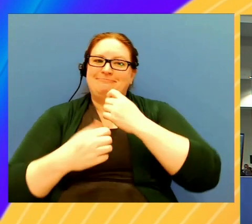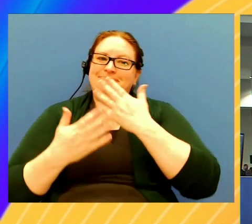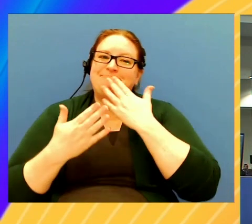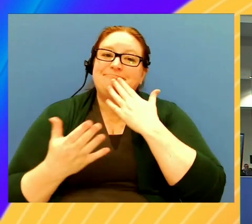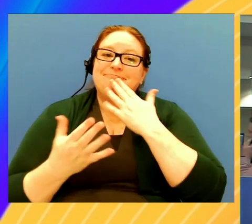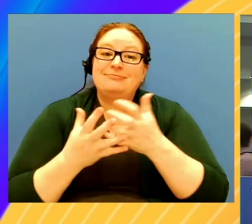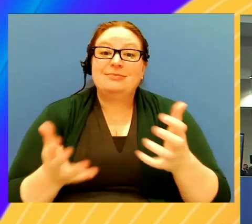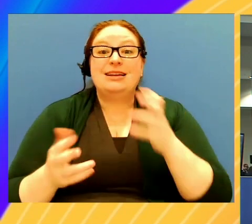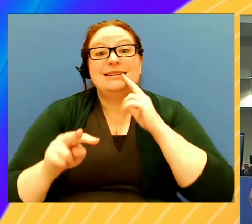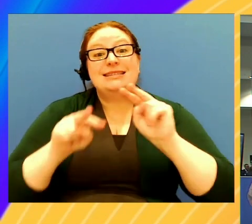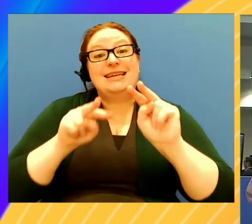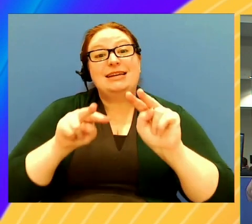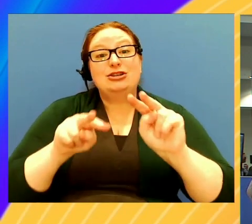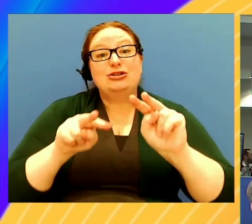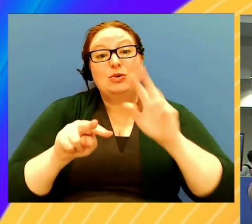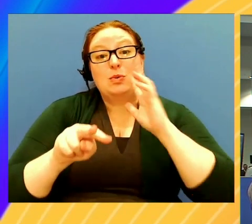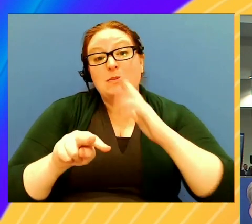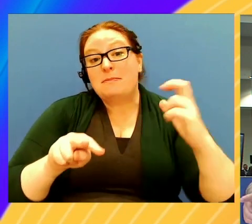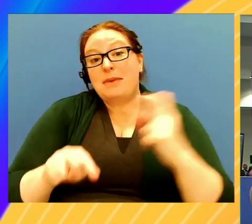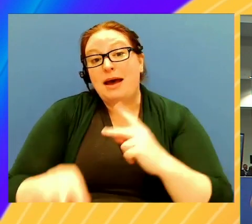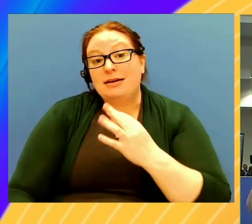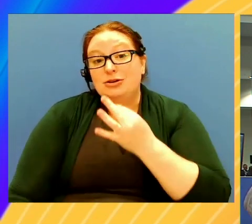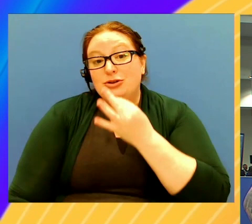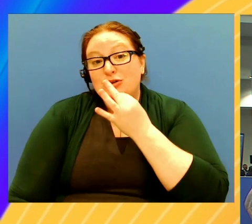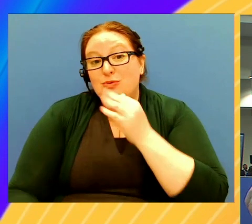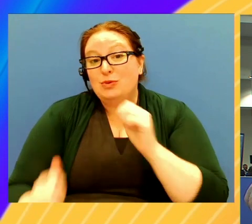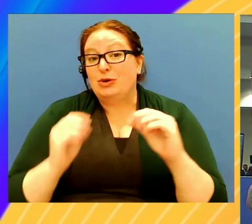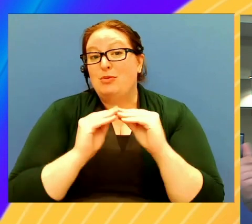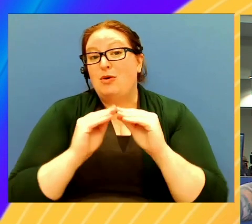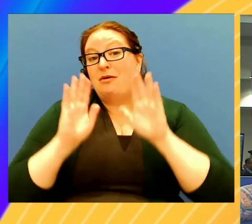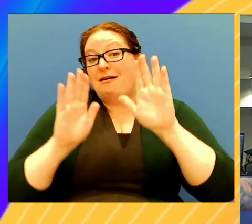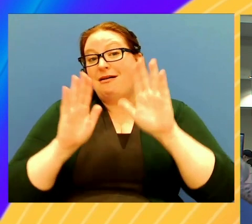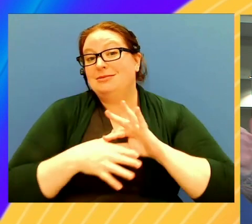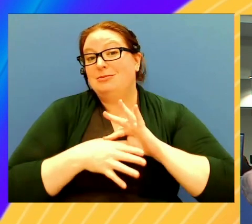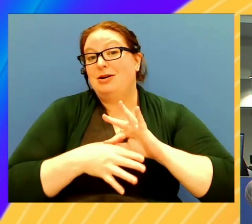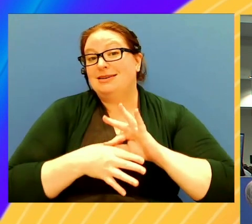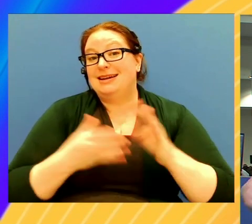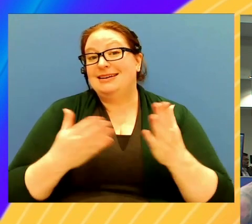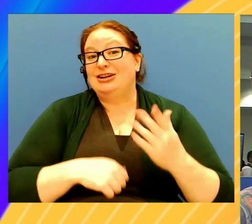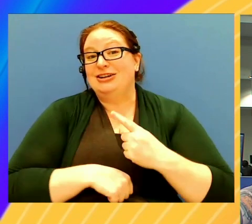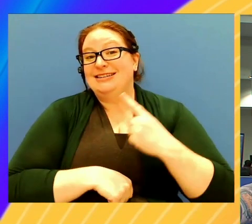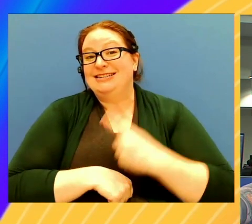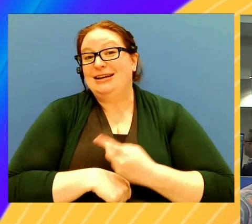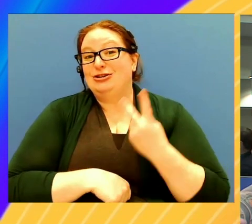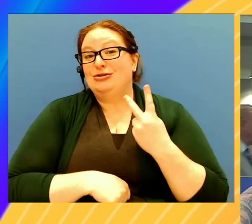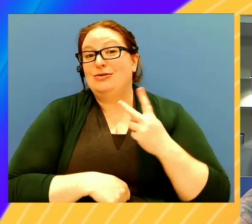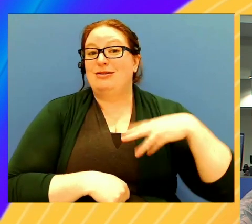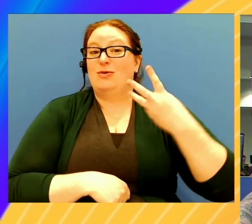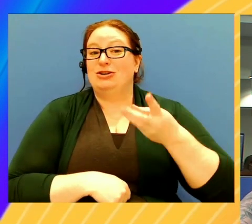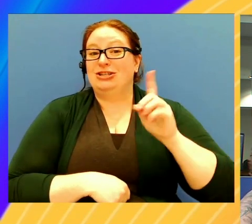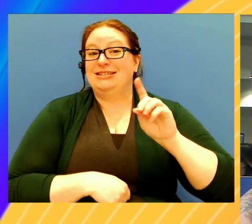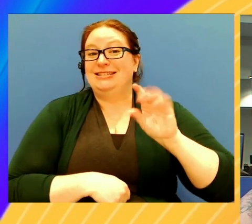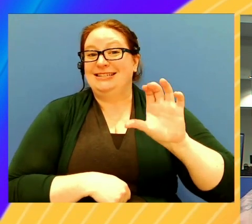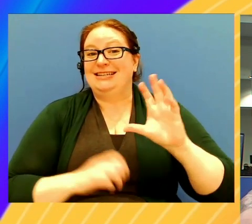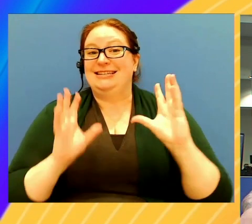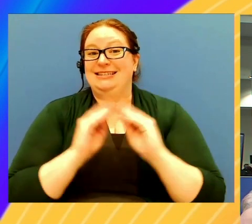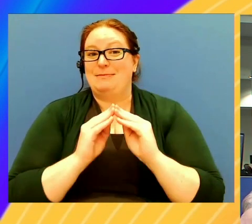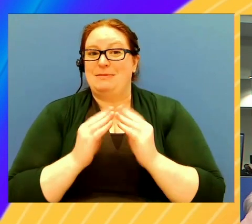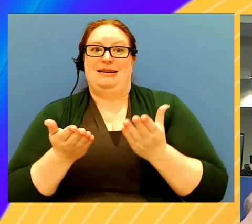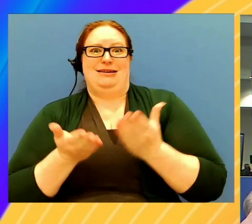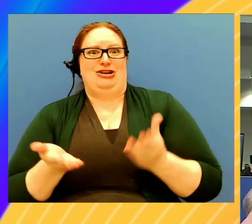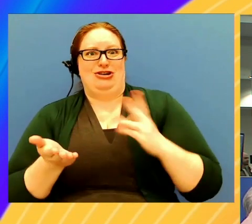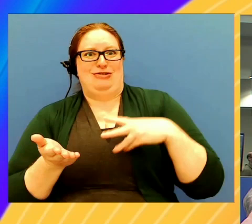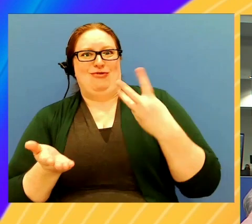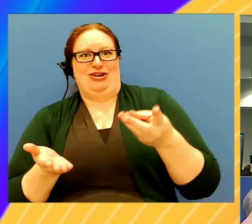Stay tuned. We're going to be back in a moment with more awesome content here at Day 2 at the Washington, D.C. Summit here in Washington,